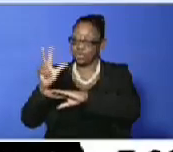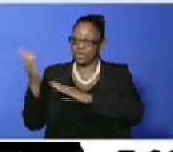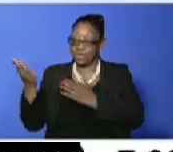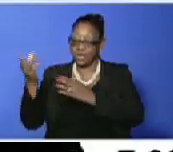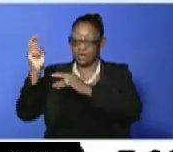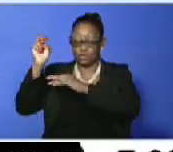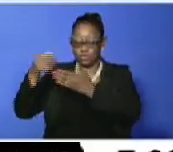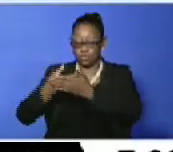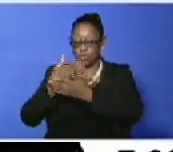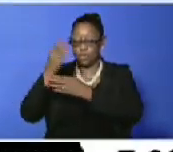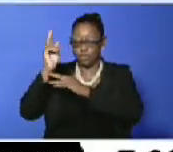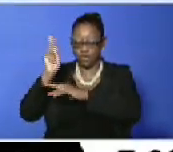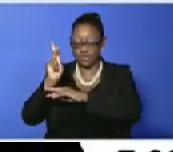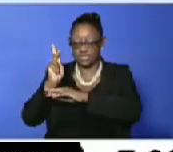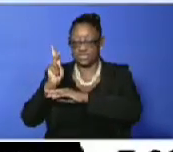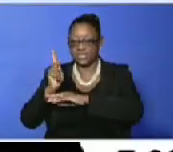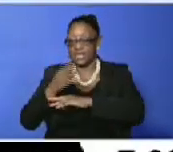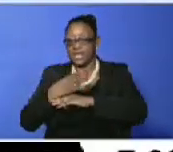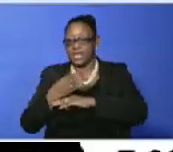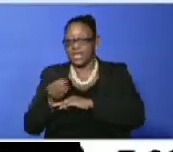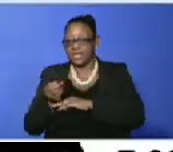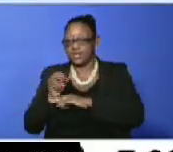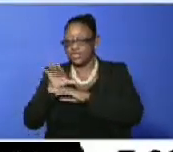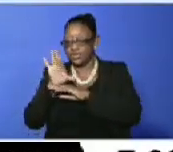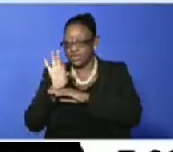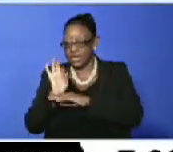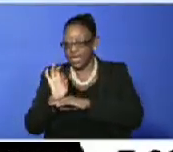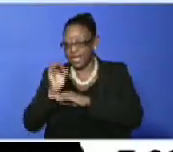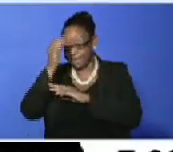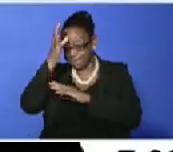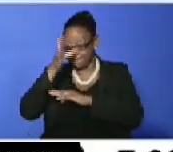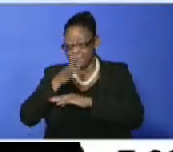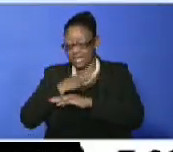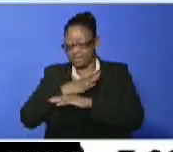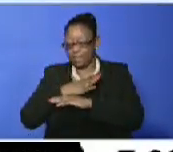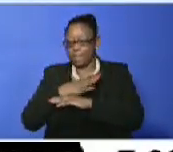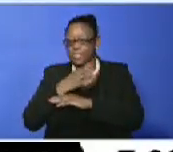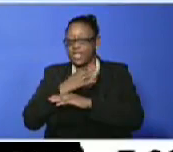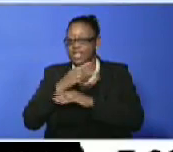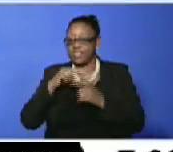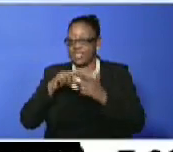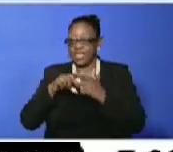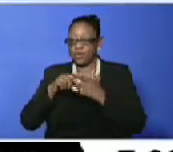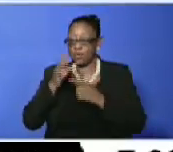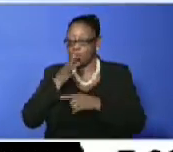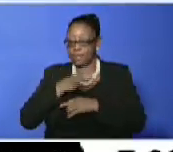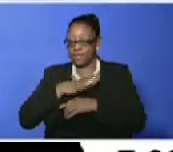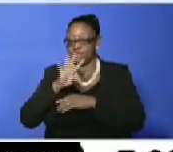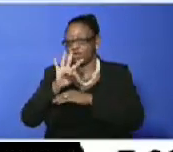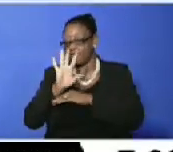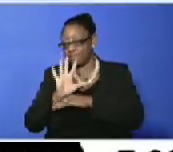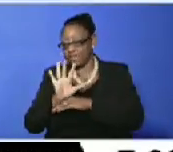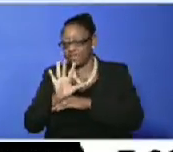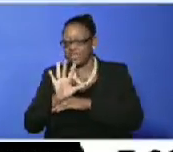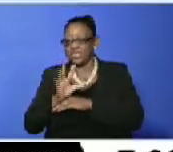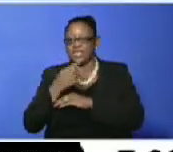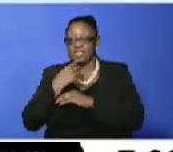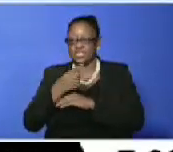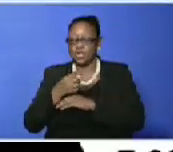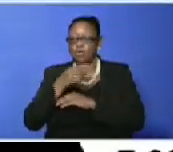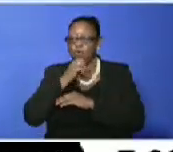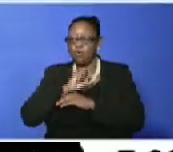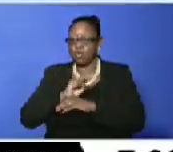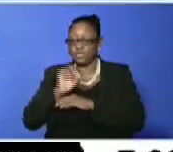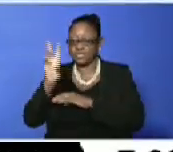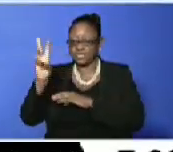Providence. Males represent 39 of the new infections, while women account for 45. The new deaths are that of a